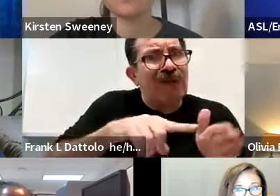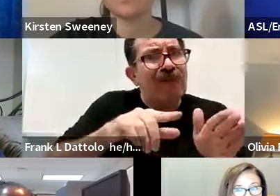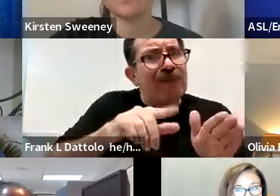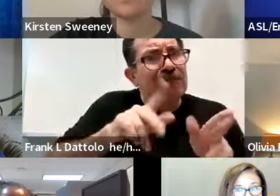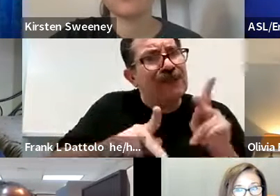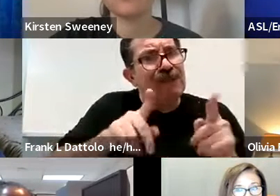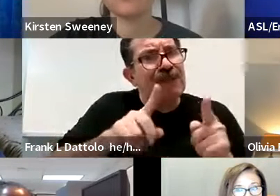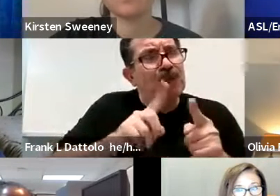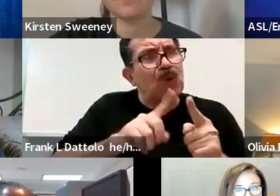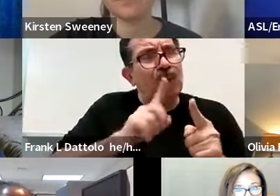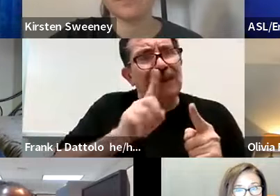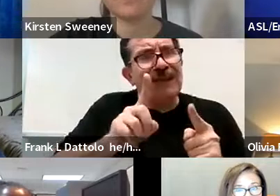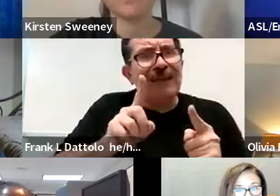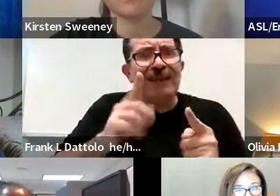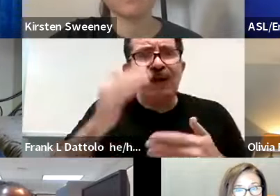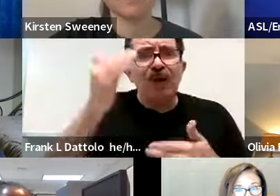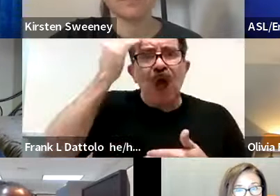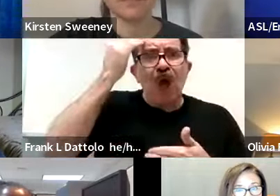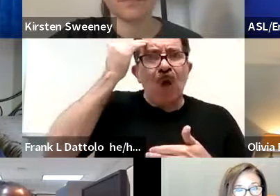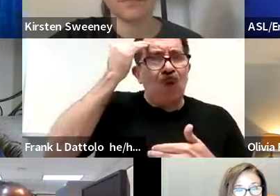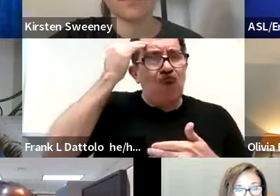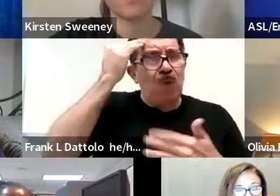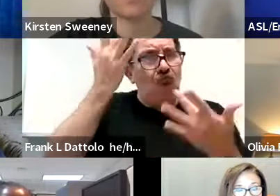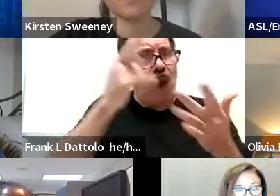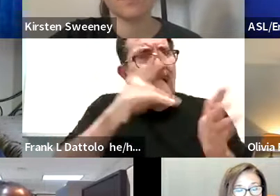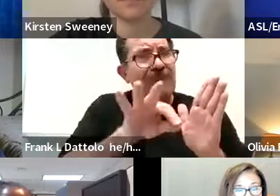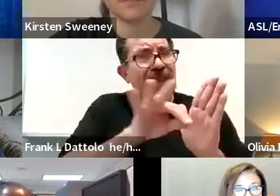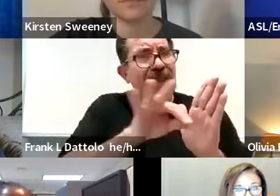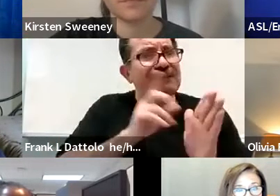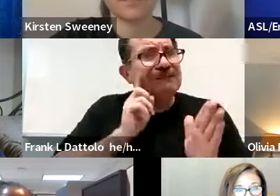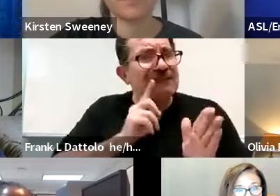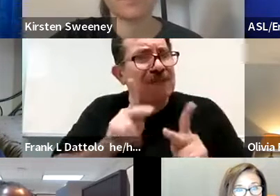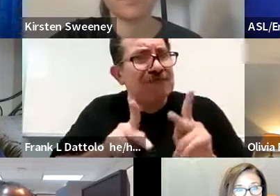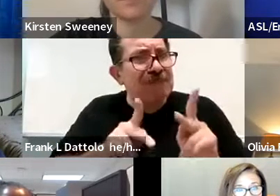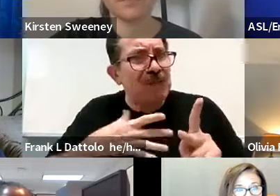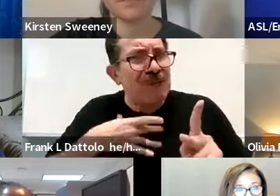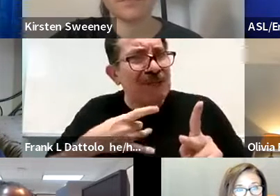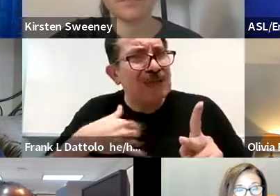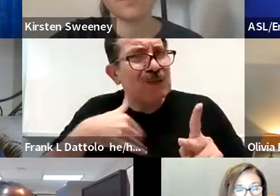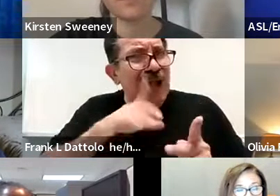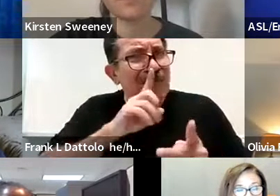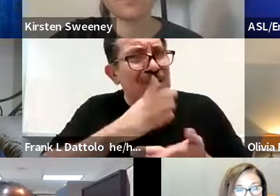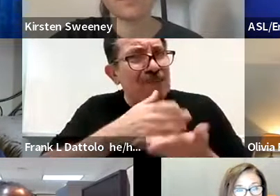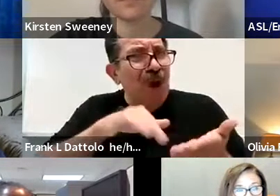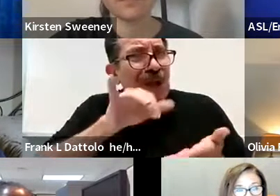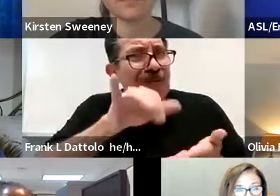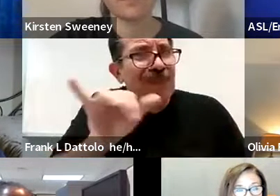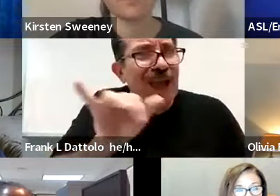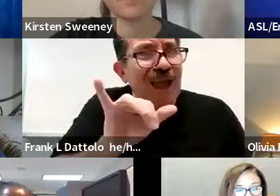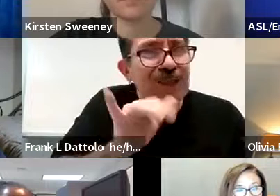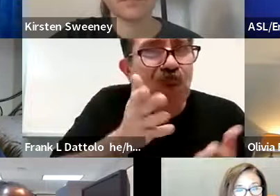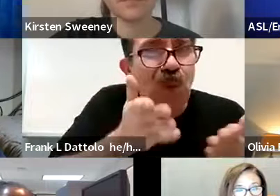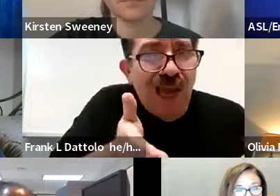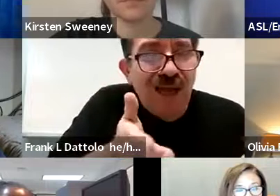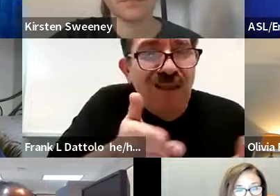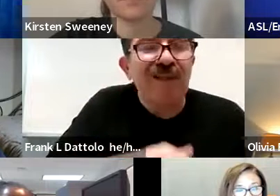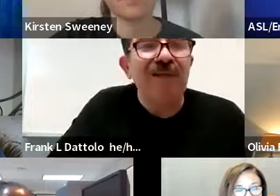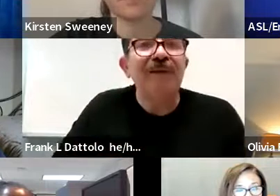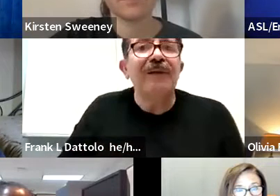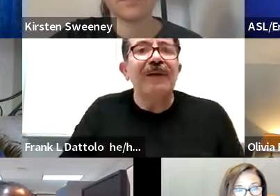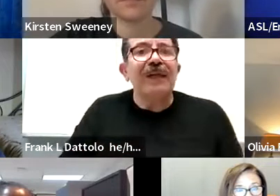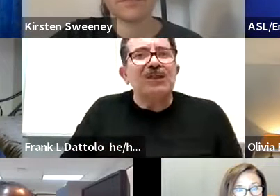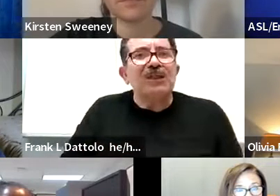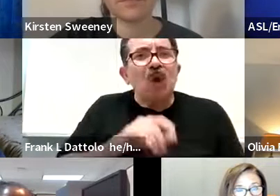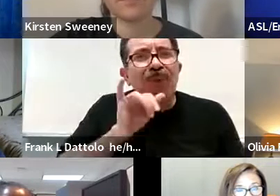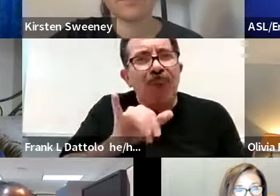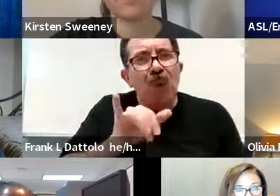maybe from the theater department, why it was selected, and give the audience knowledgeable. Deaf people definitely